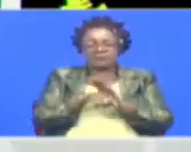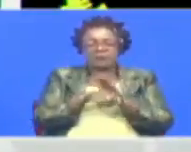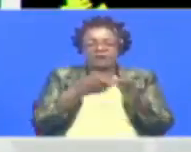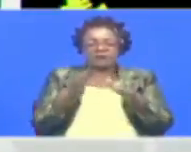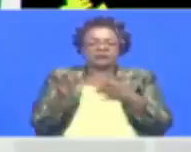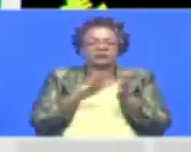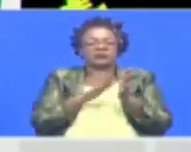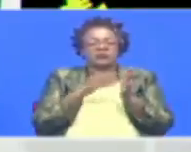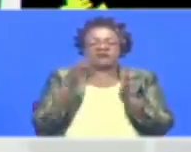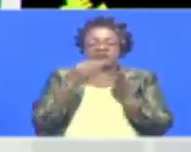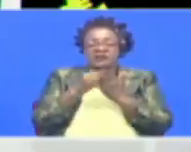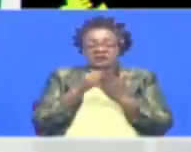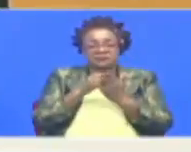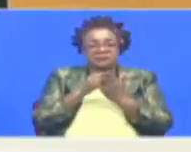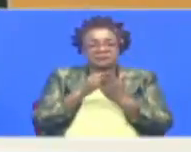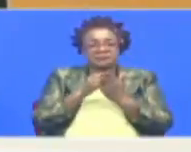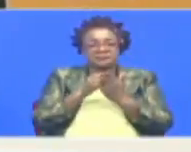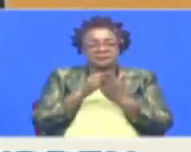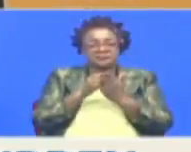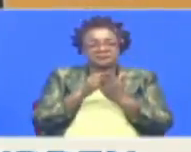pump products.